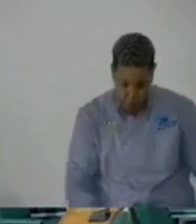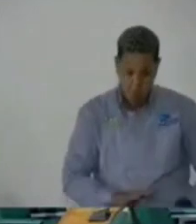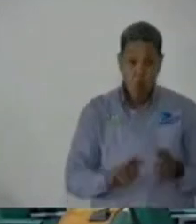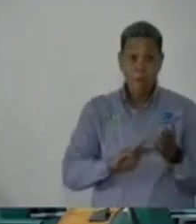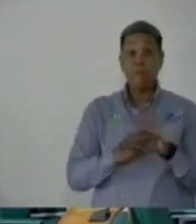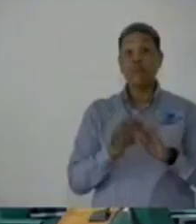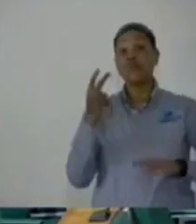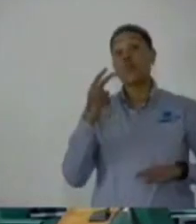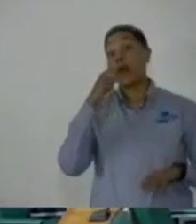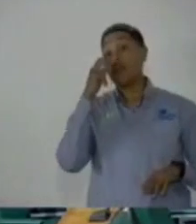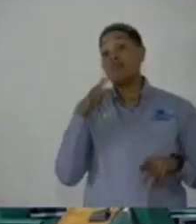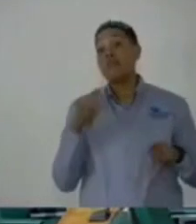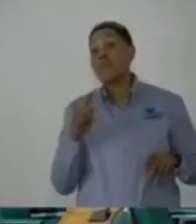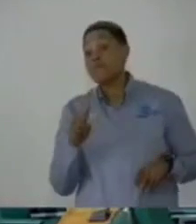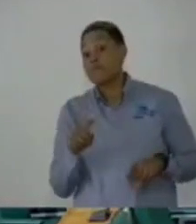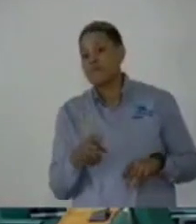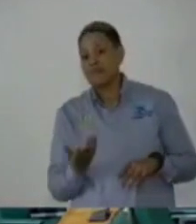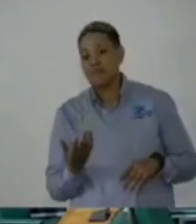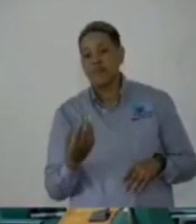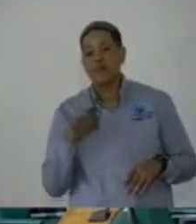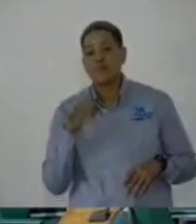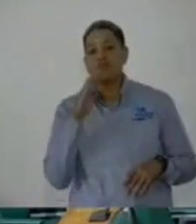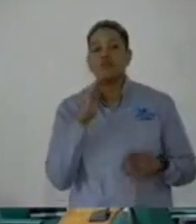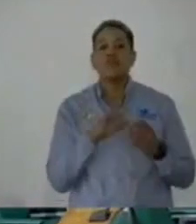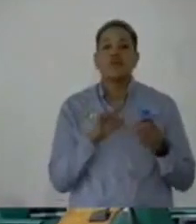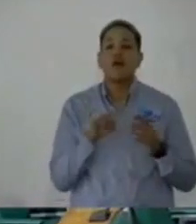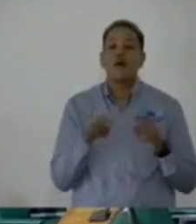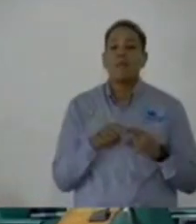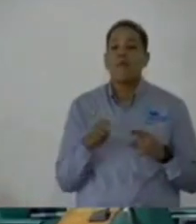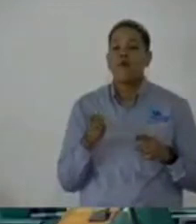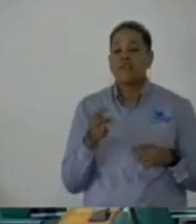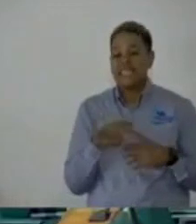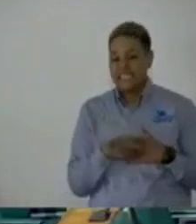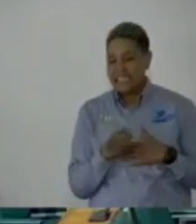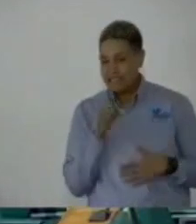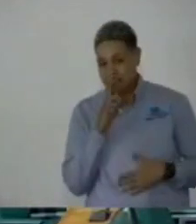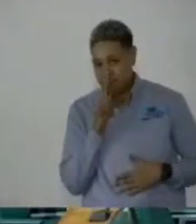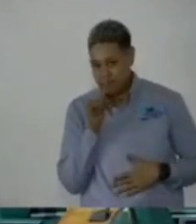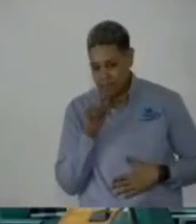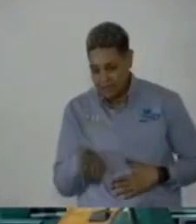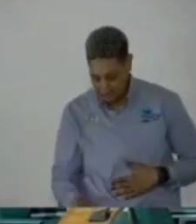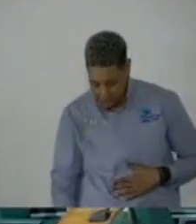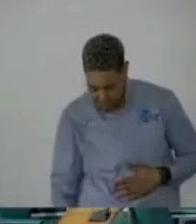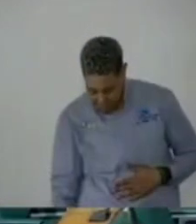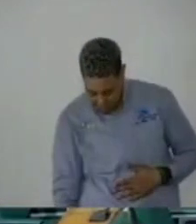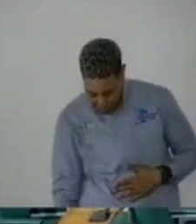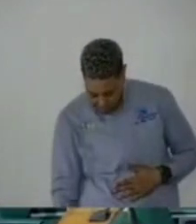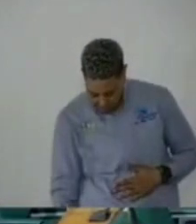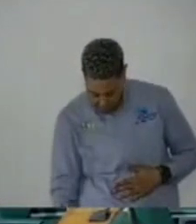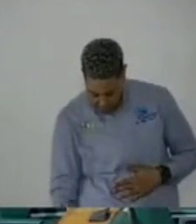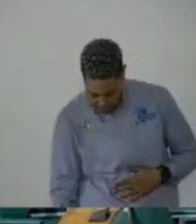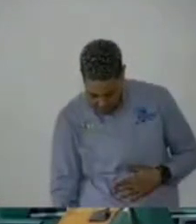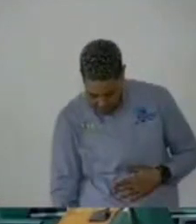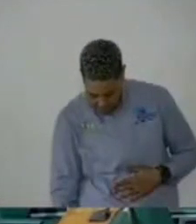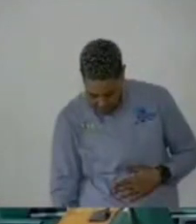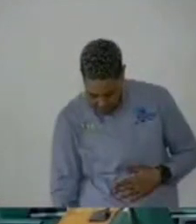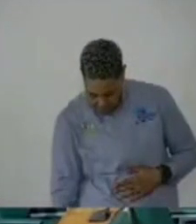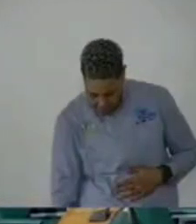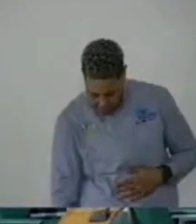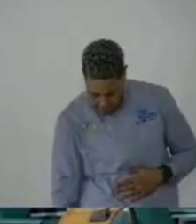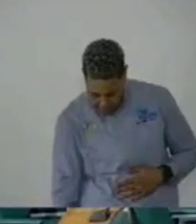the four-foot ones that compete as a pet. Now my eyesight is failing me, so I'm going to also be.